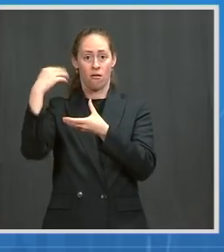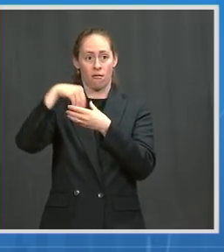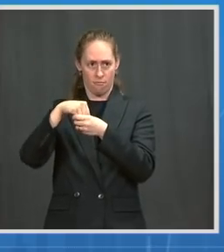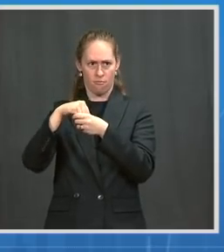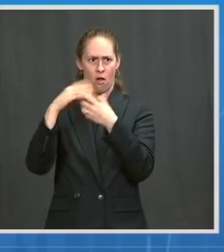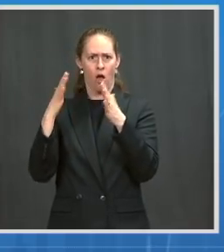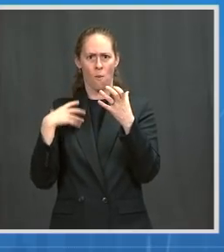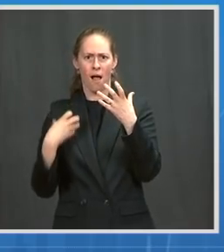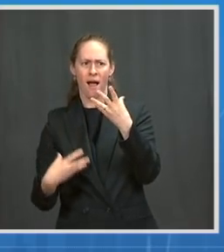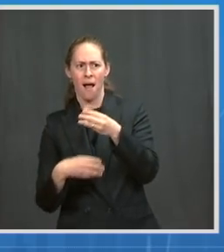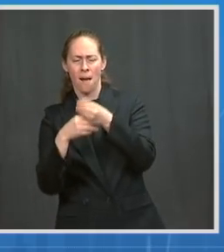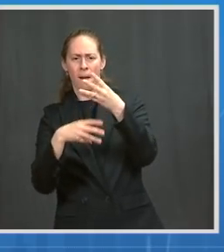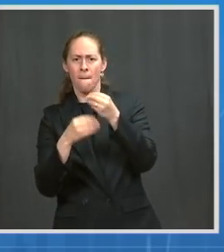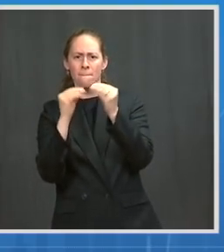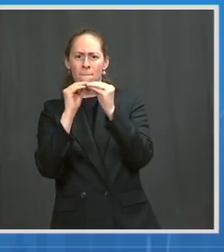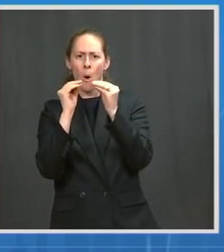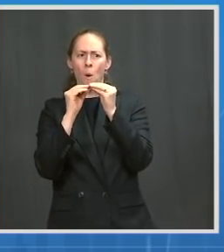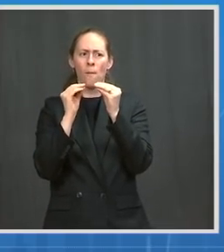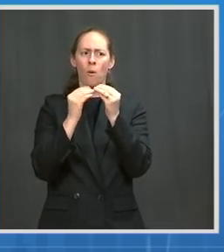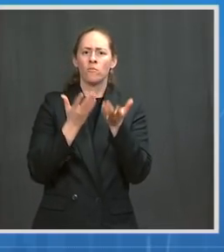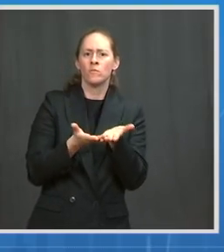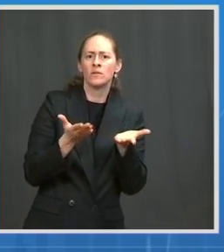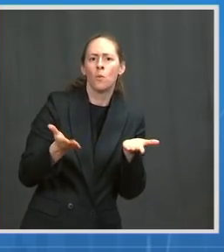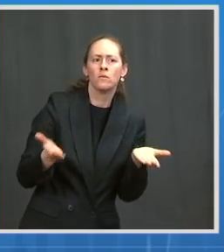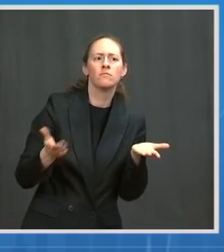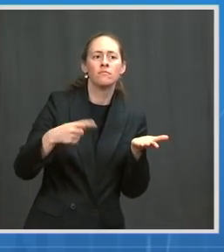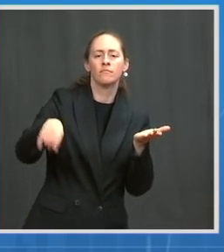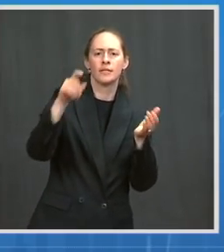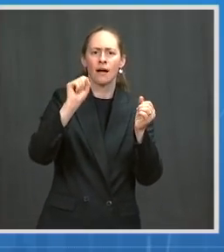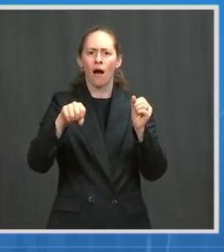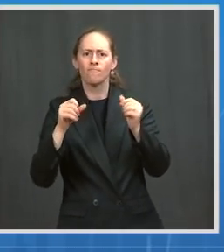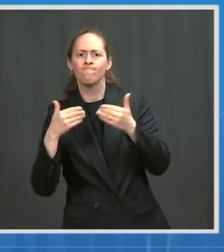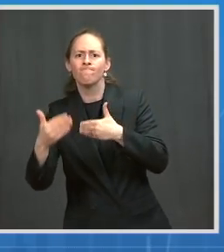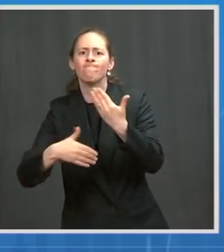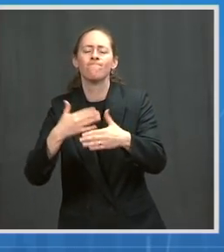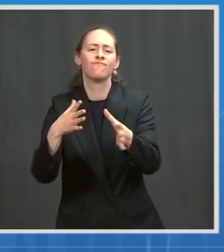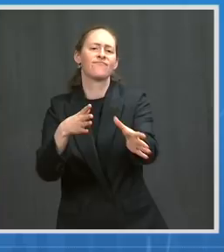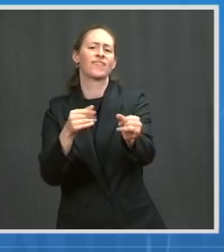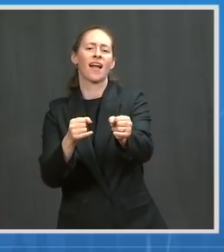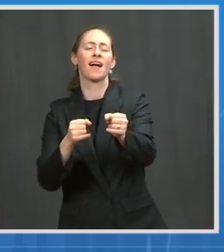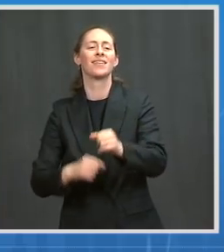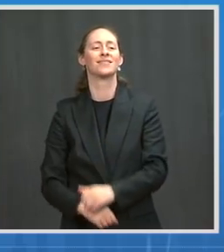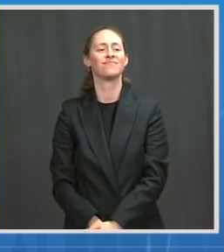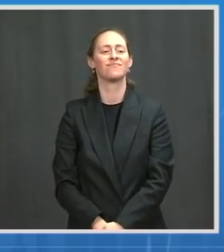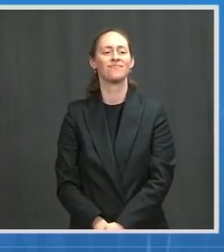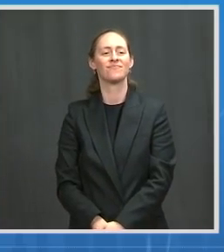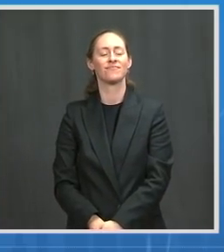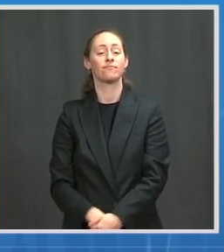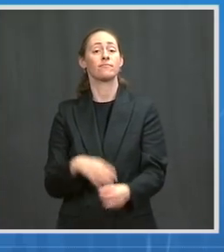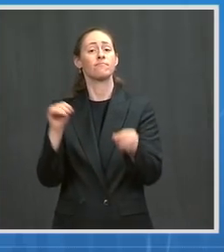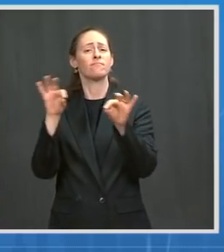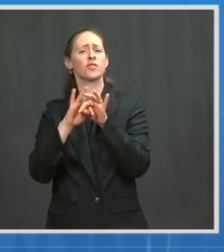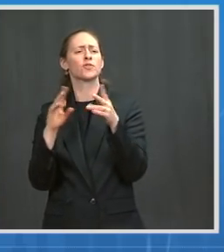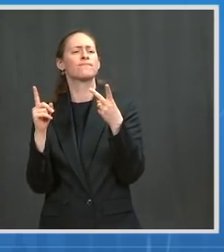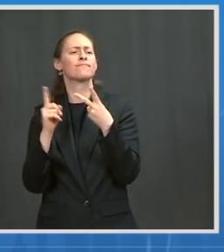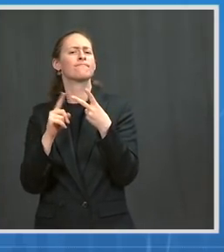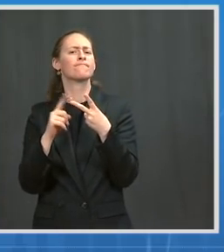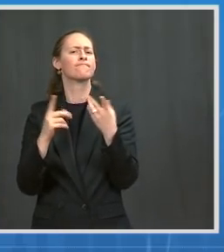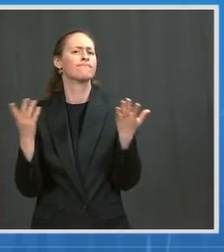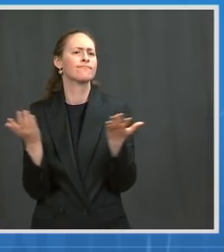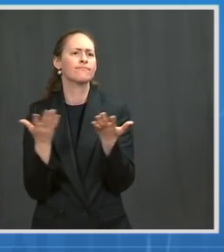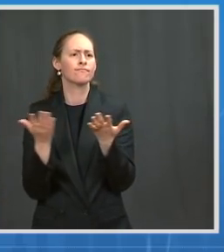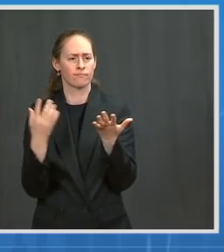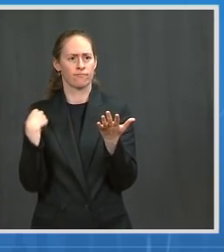The other pillar is discovery. And this is very important because this is modeled after the highly